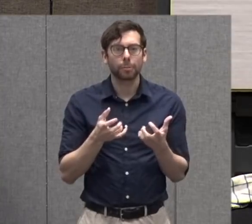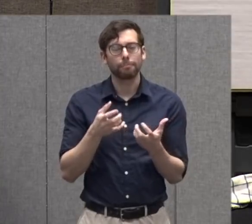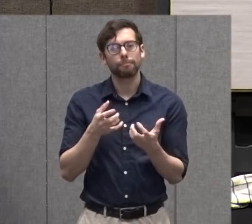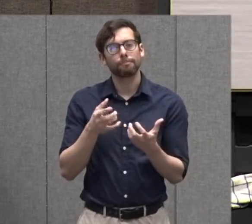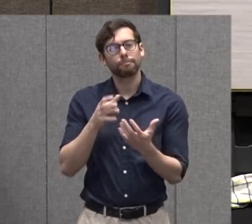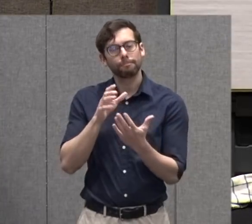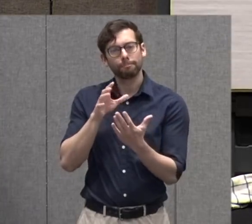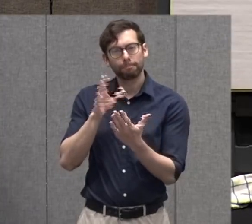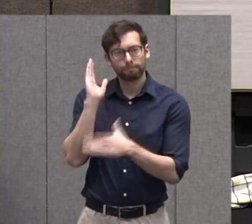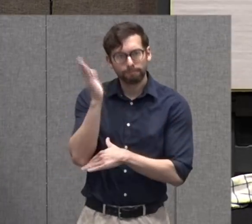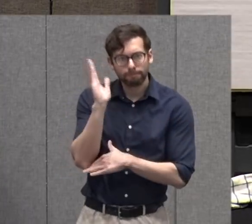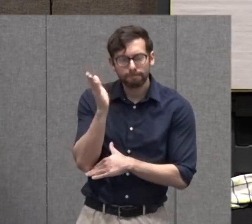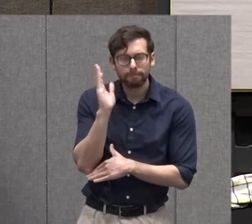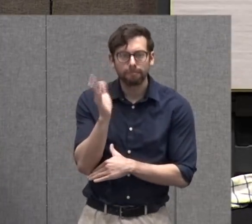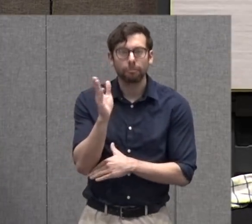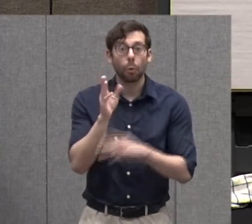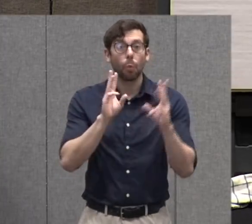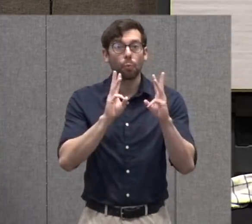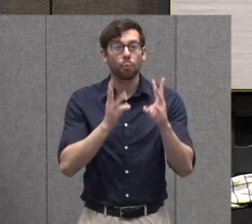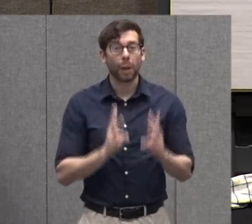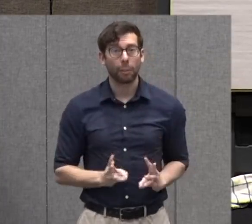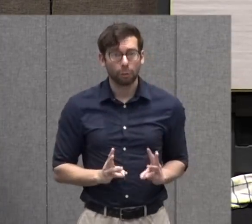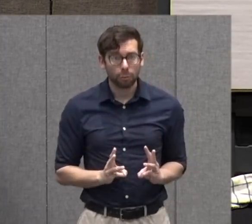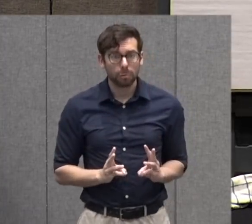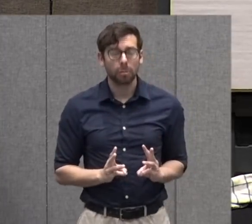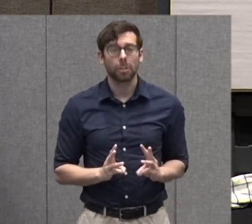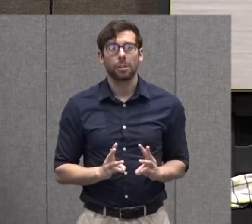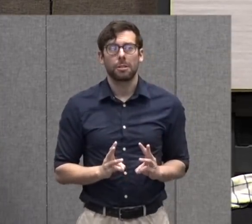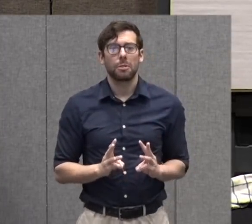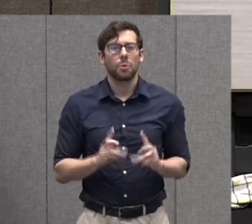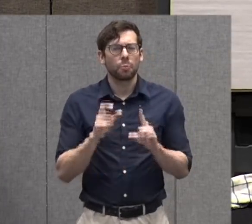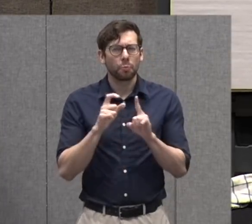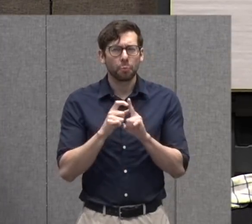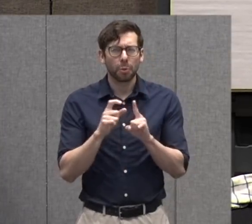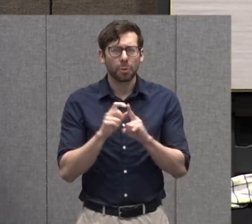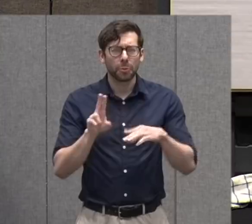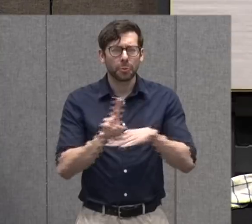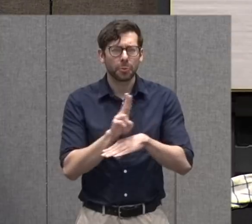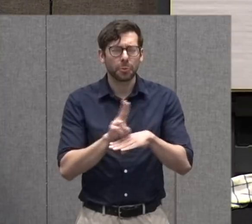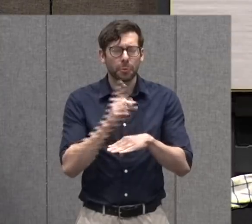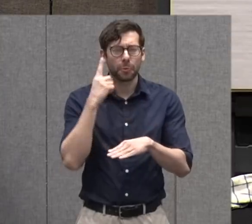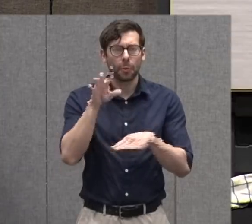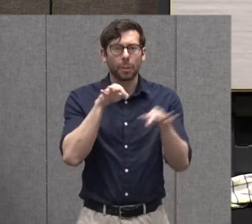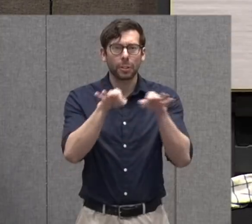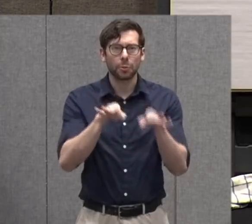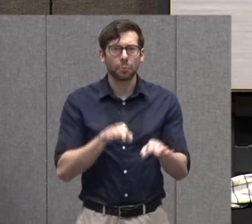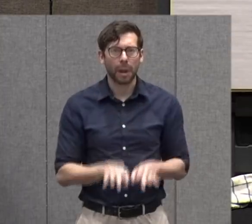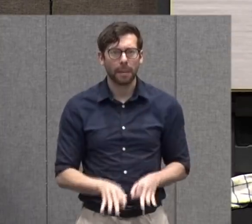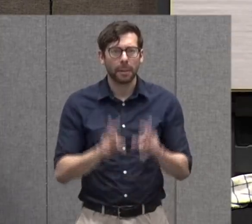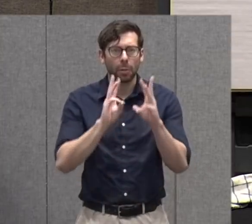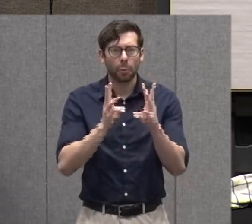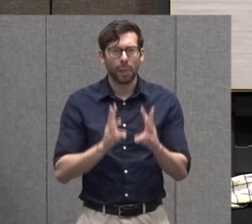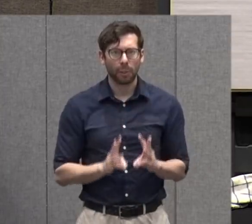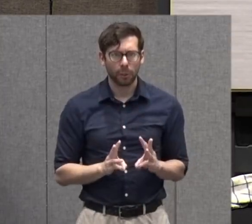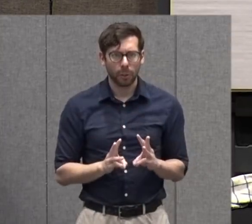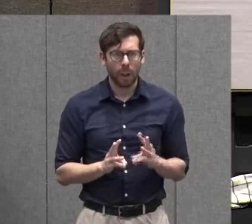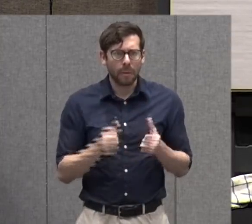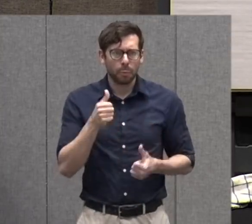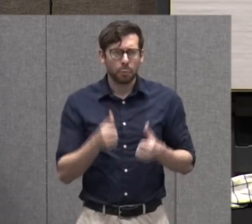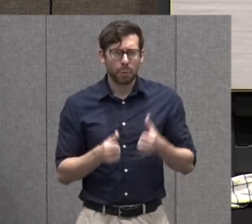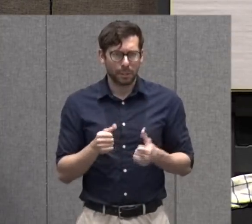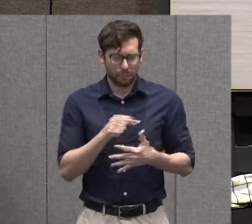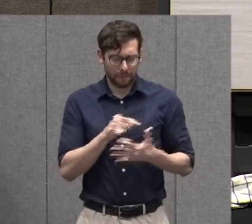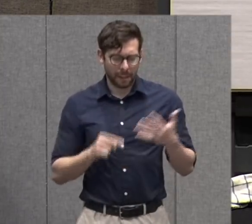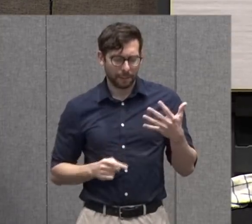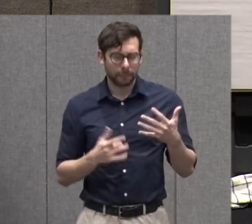the weather? What are some words we can use to describe the weather? And what are our senses that help us understand what the weather